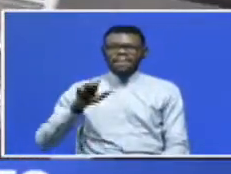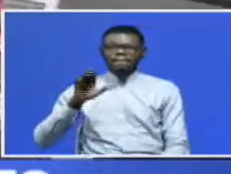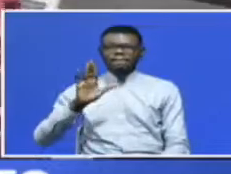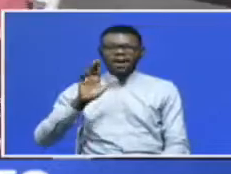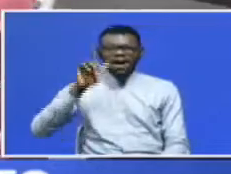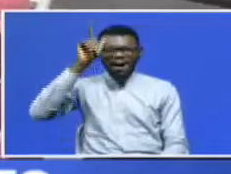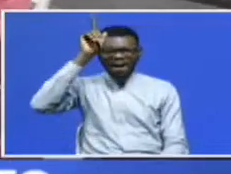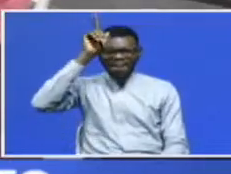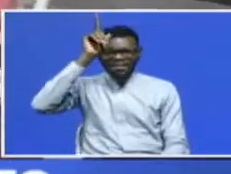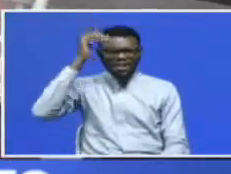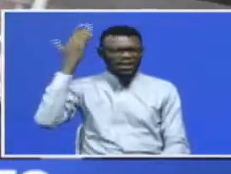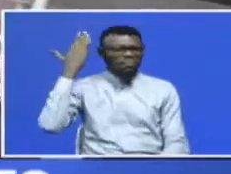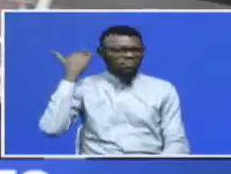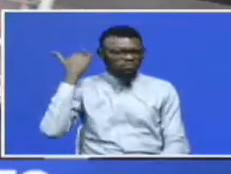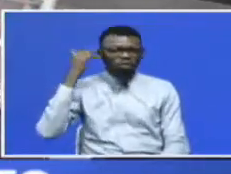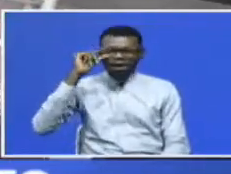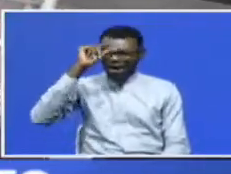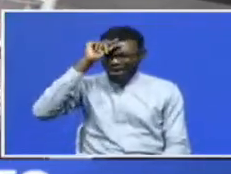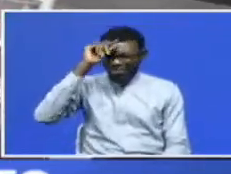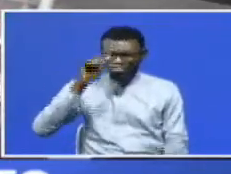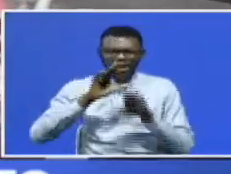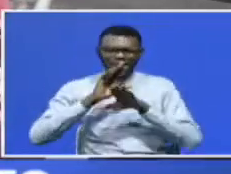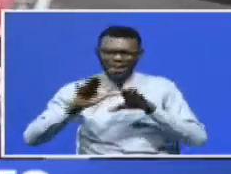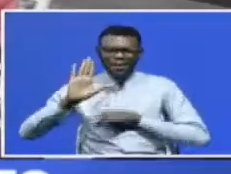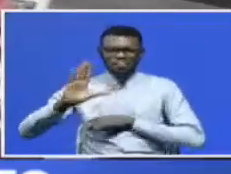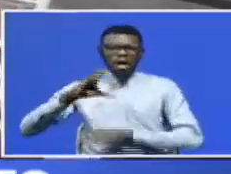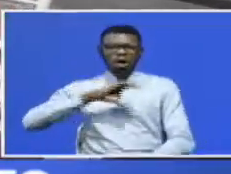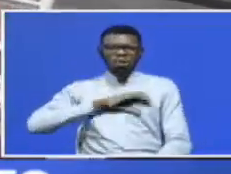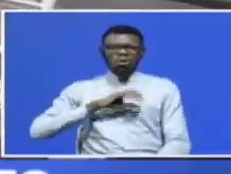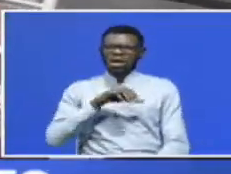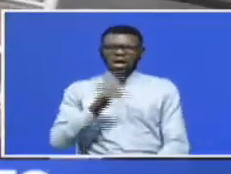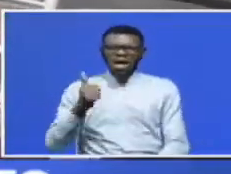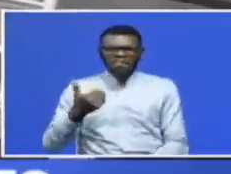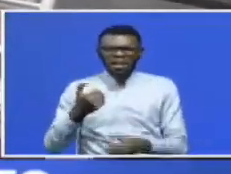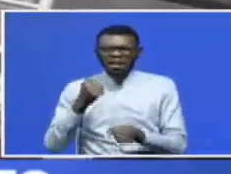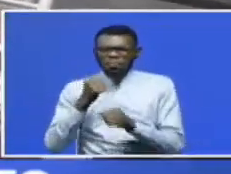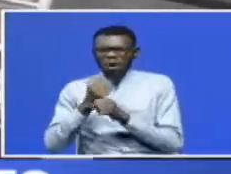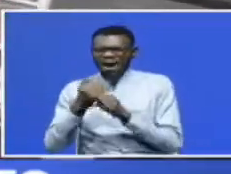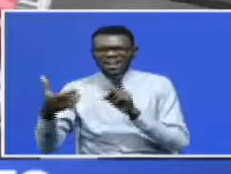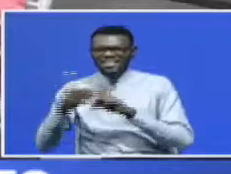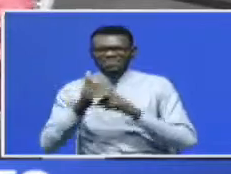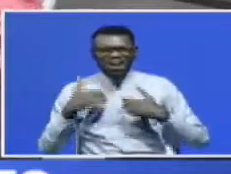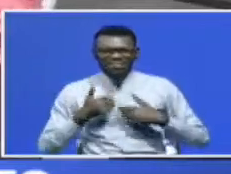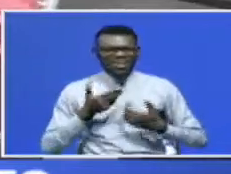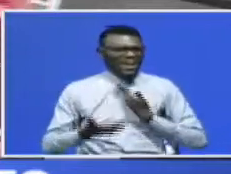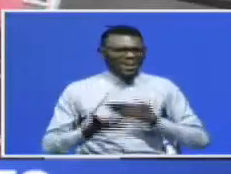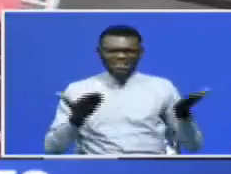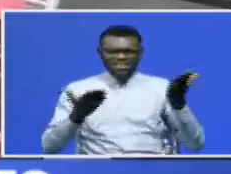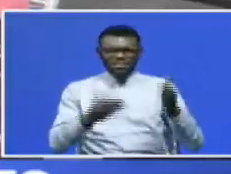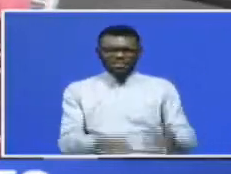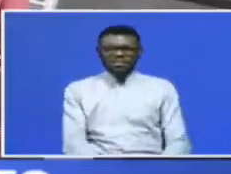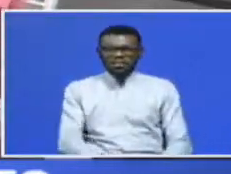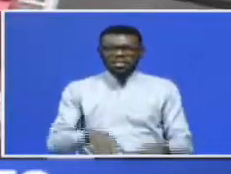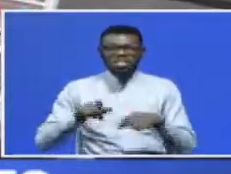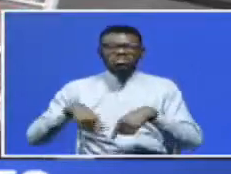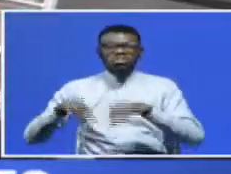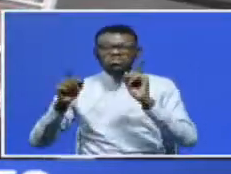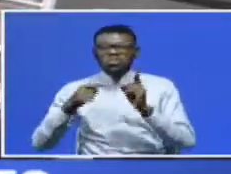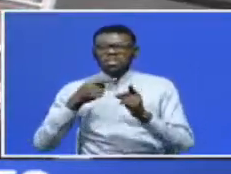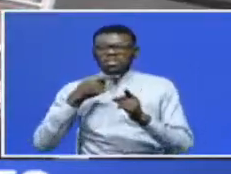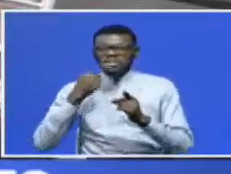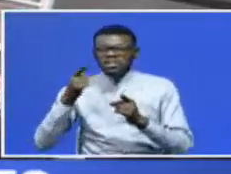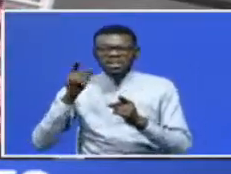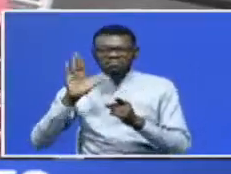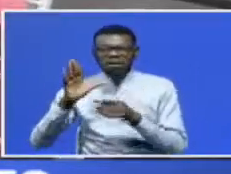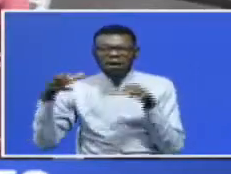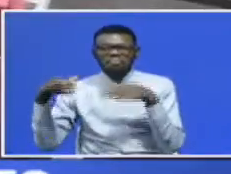unaishi ilikuwa ni shamba ya serikali. Kuna record ingine. Alafu unatuambia ati slogan ya chama